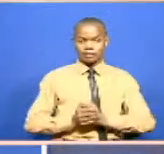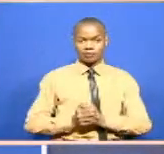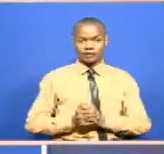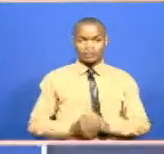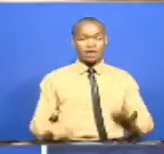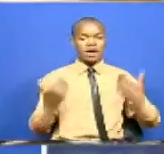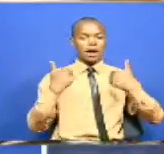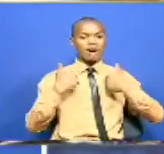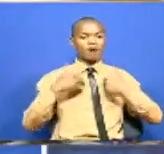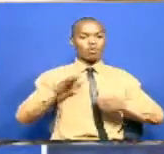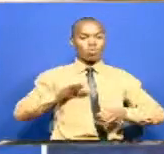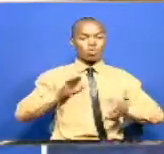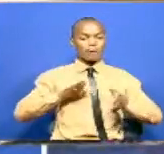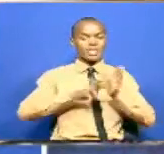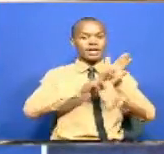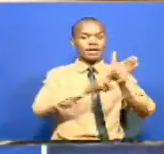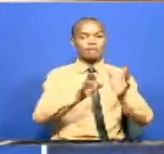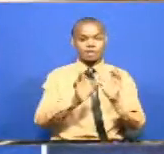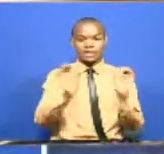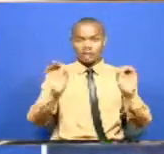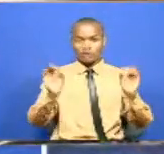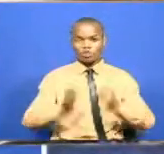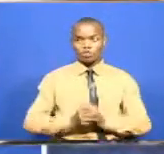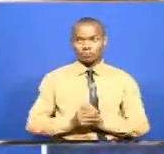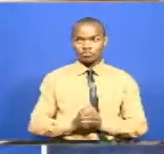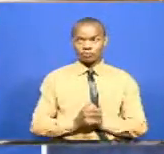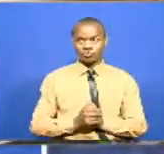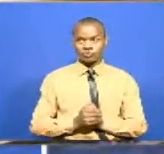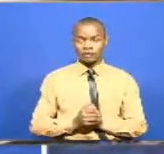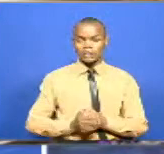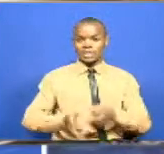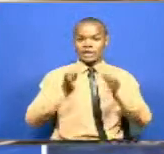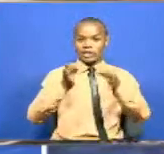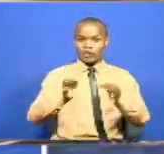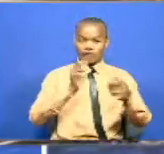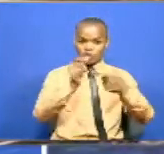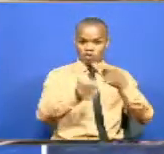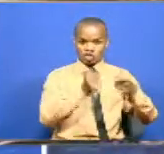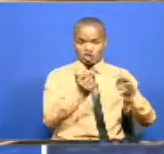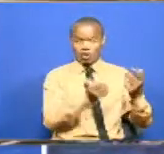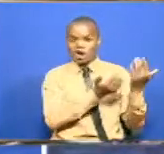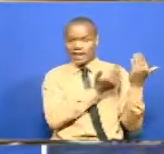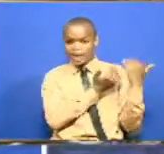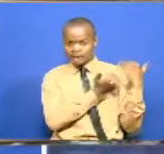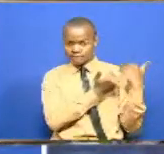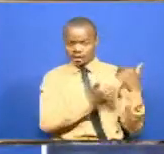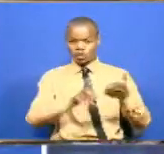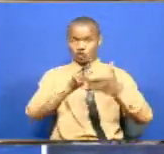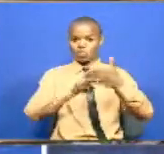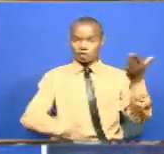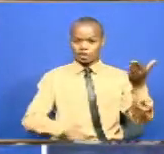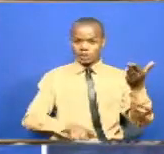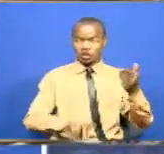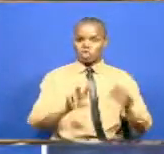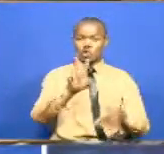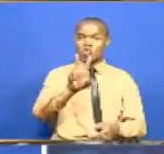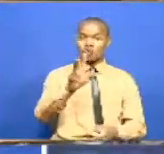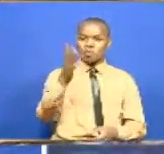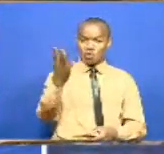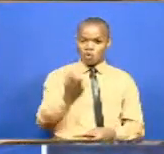seats for women. Conversation continues. Our expectation is that this matter of the